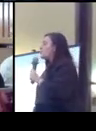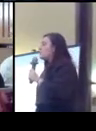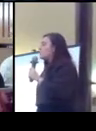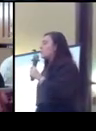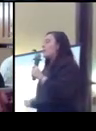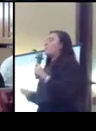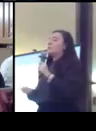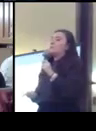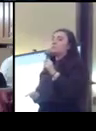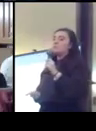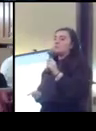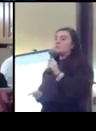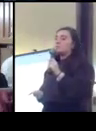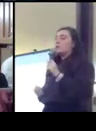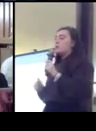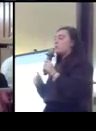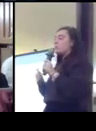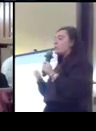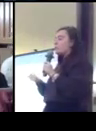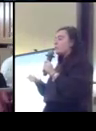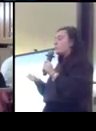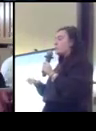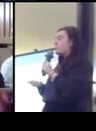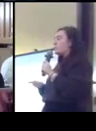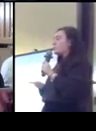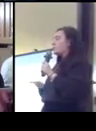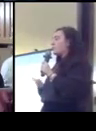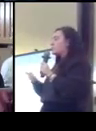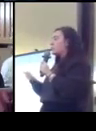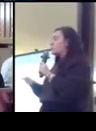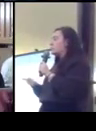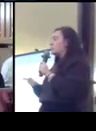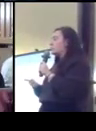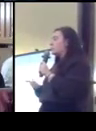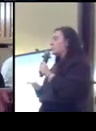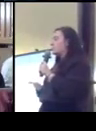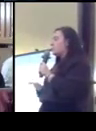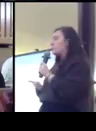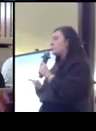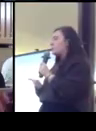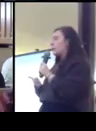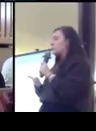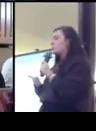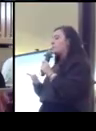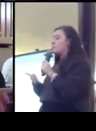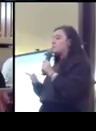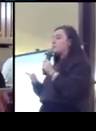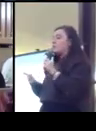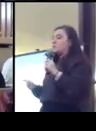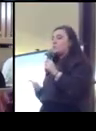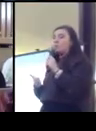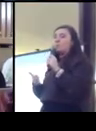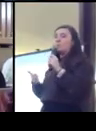second. And then we need to help advocate the resources. Not only protect the cultural, educational, and recreational assets,